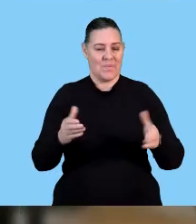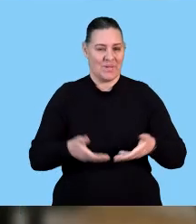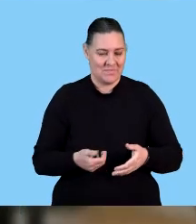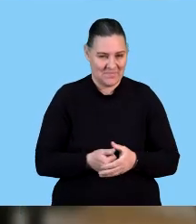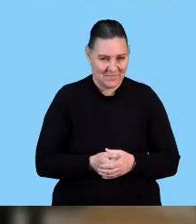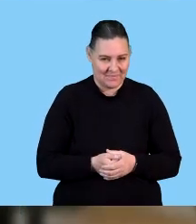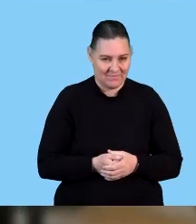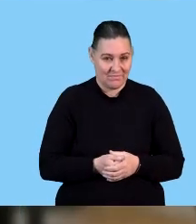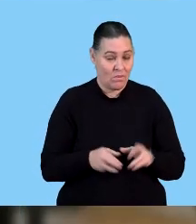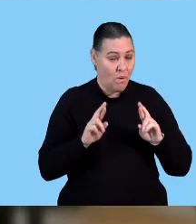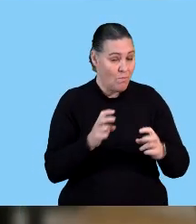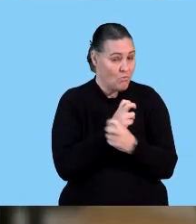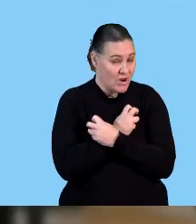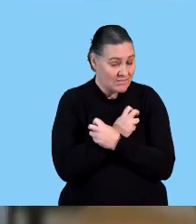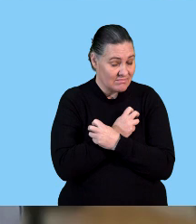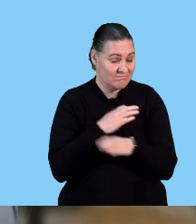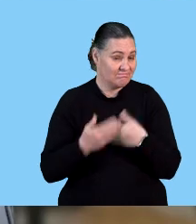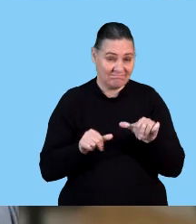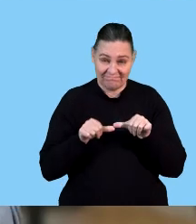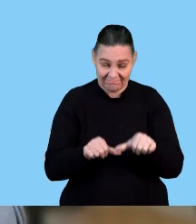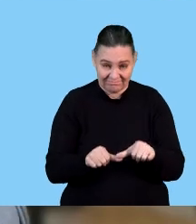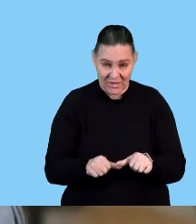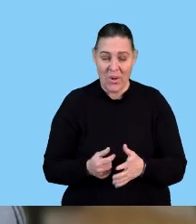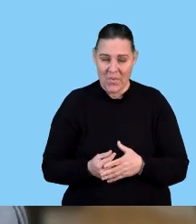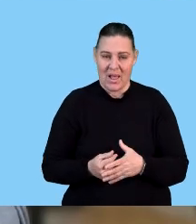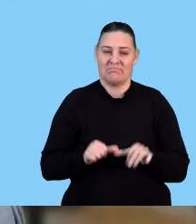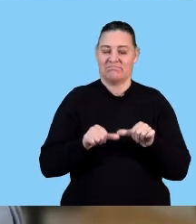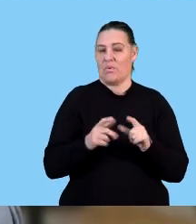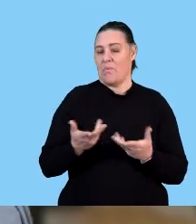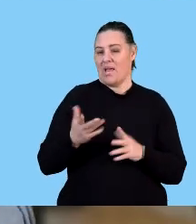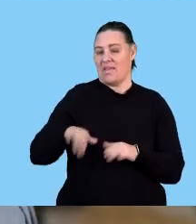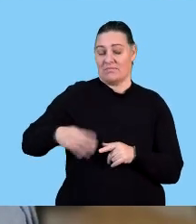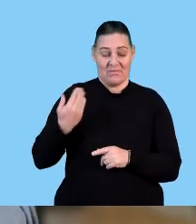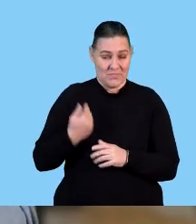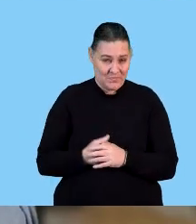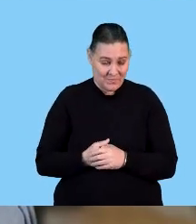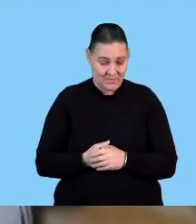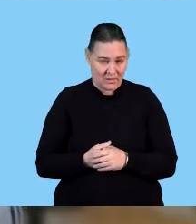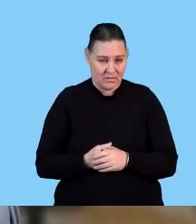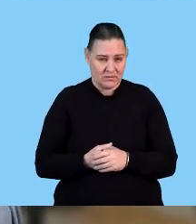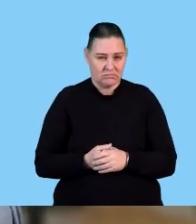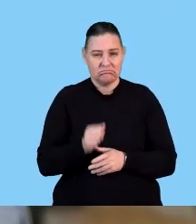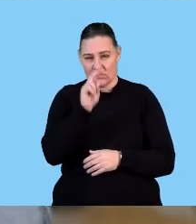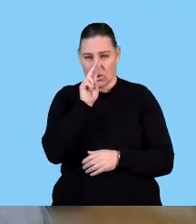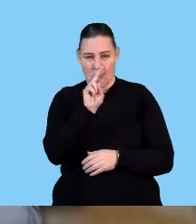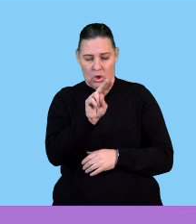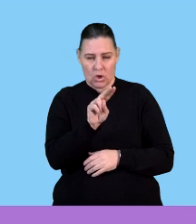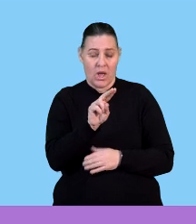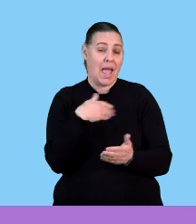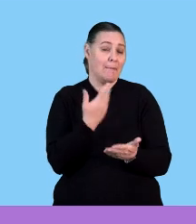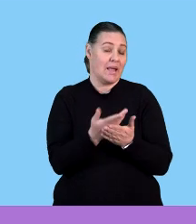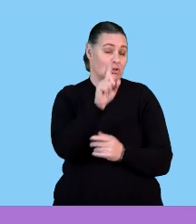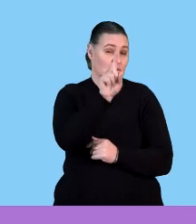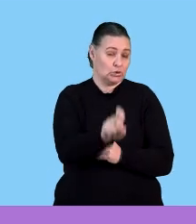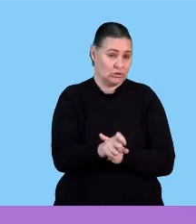And welcome back, everyone. Hopefully you're rested and ready to go again. Let's pick up where we left off. So, looking at these type of